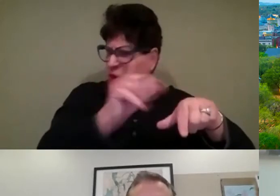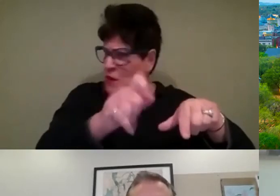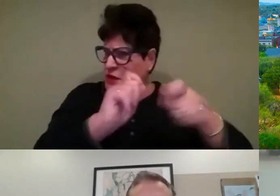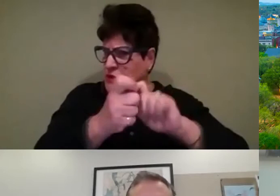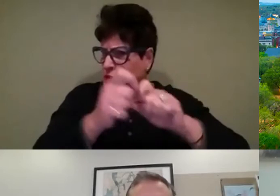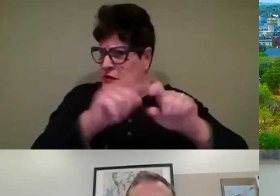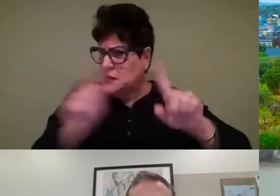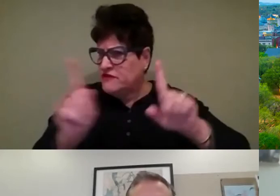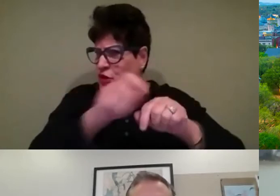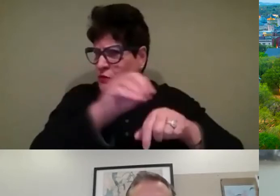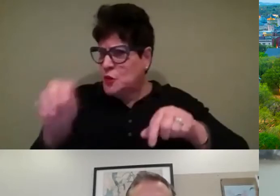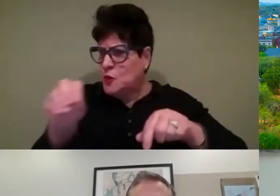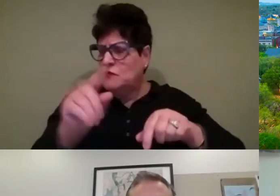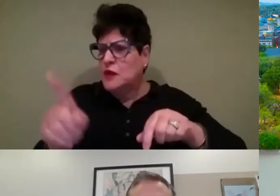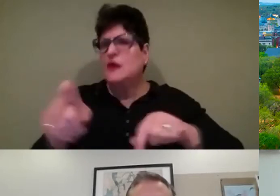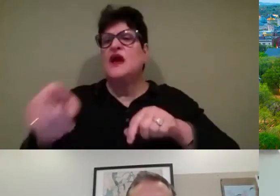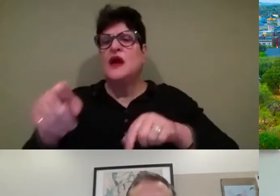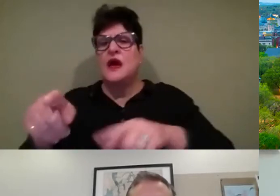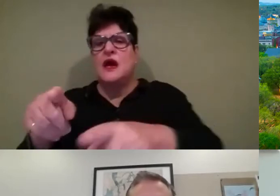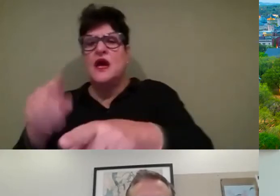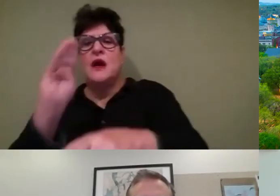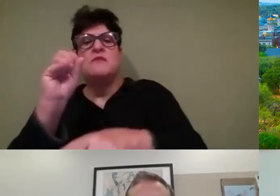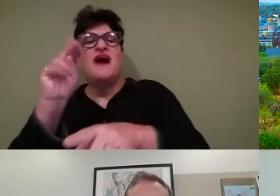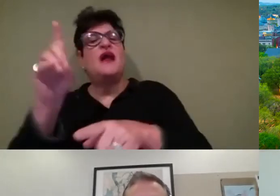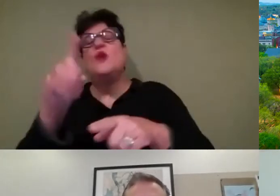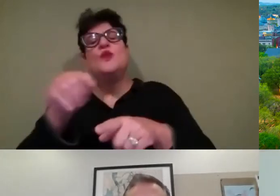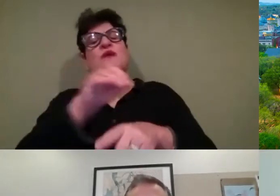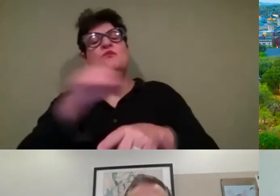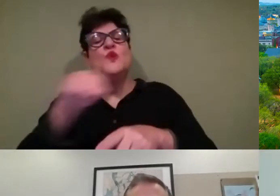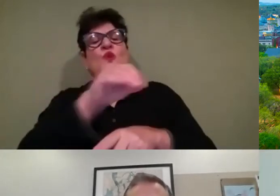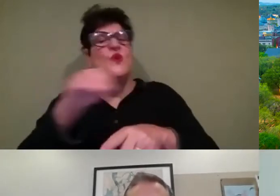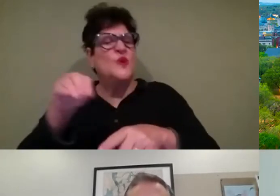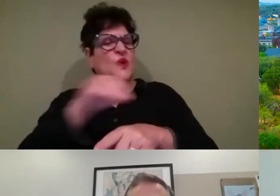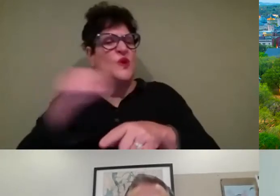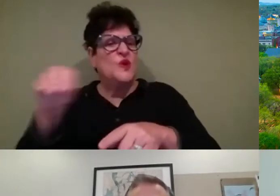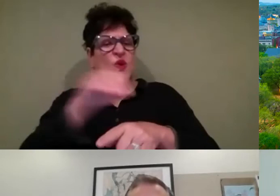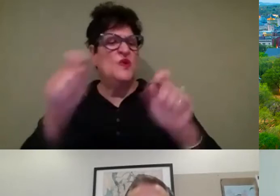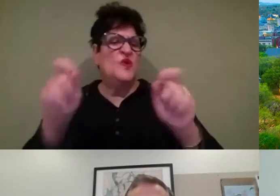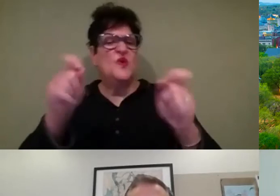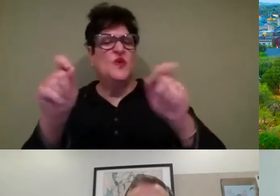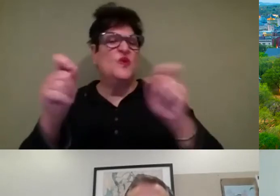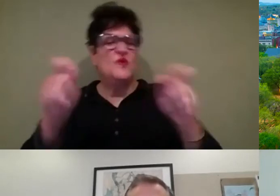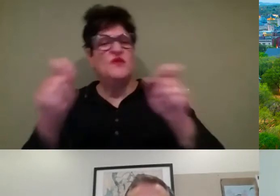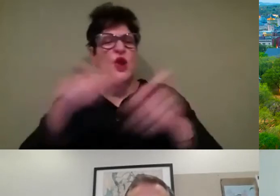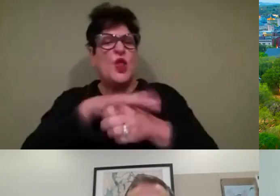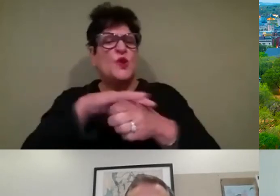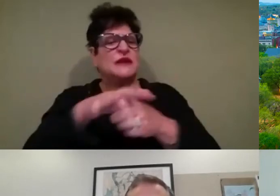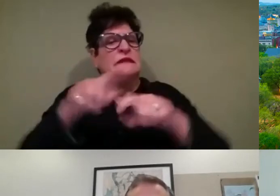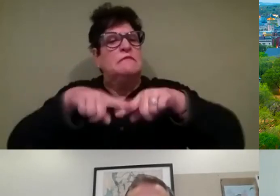just, as discussed, we sort of modify locations as we monitor the hotspots. Stay in Chapel is